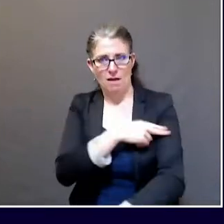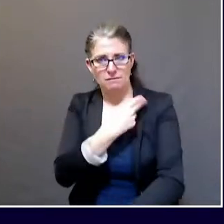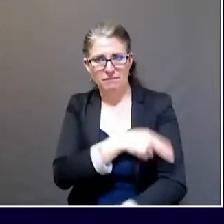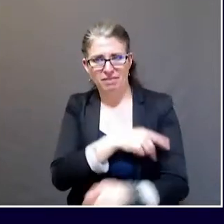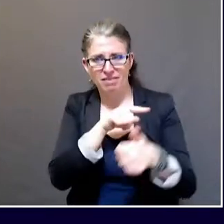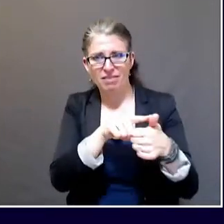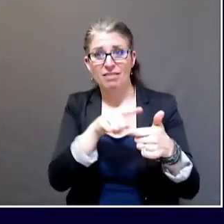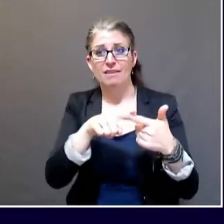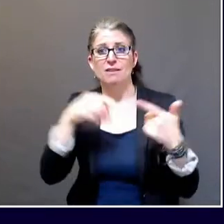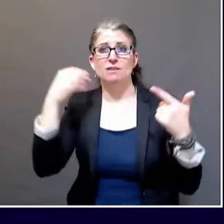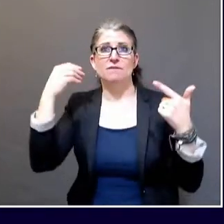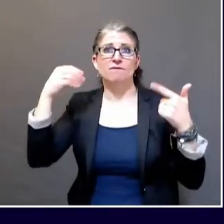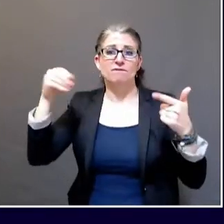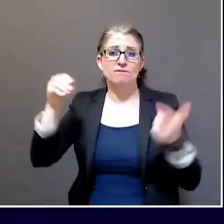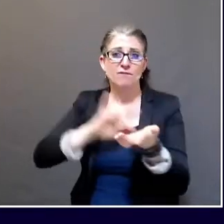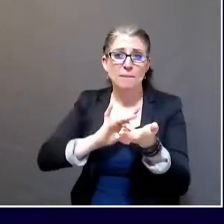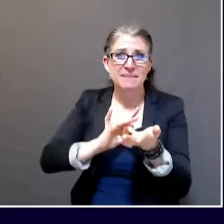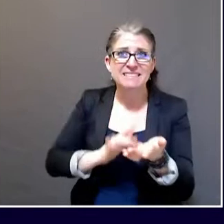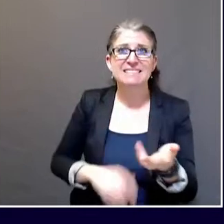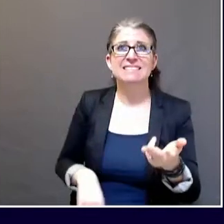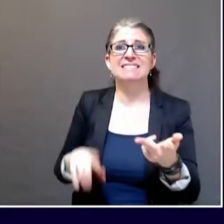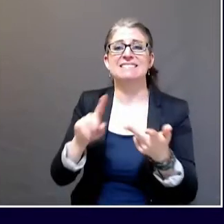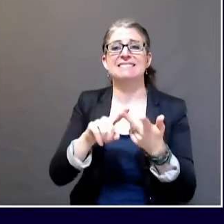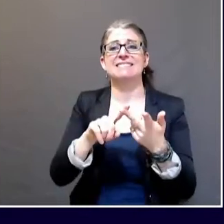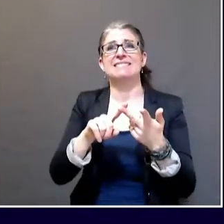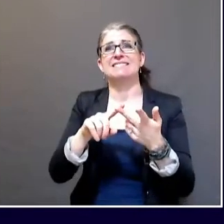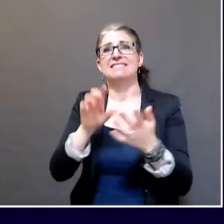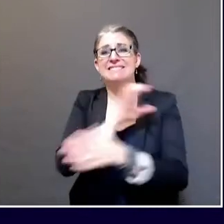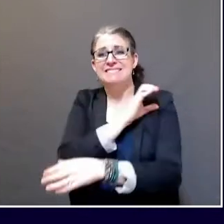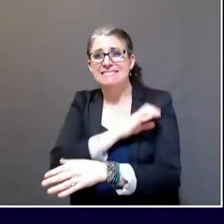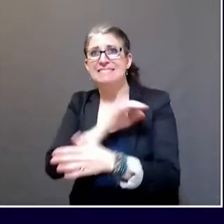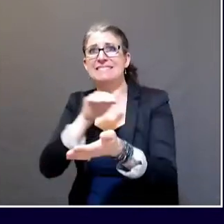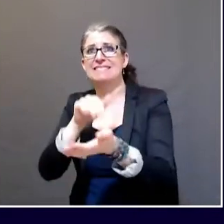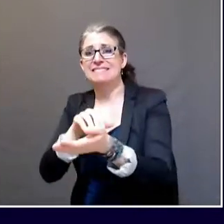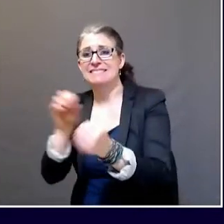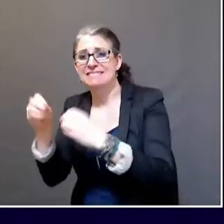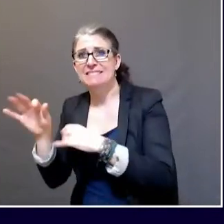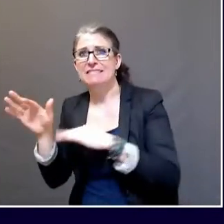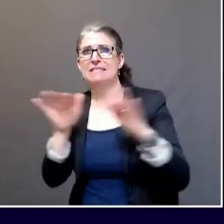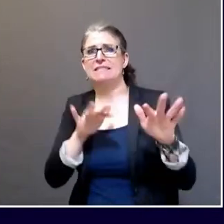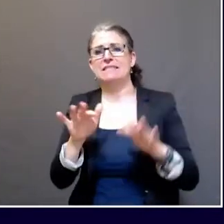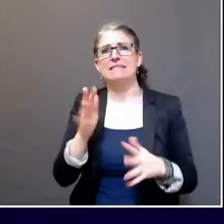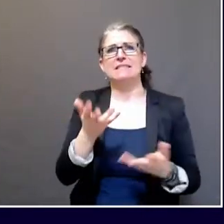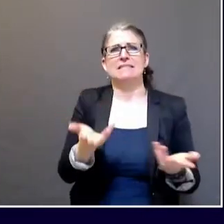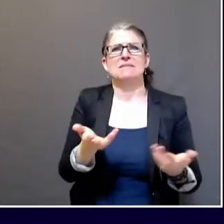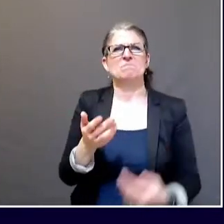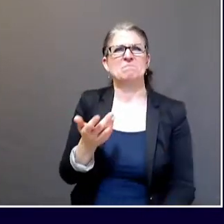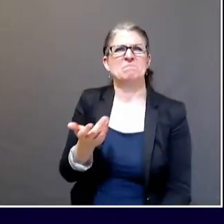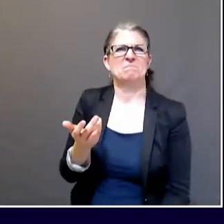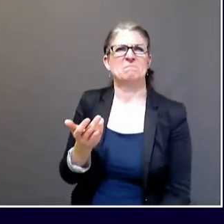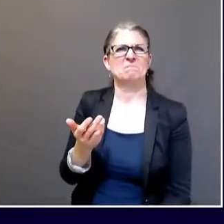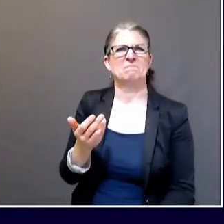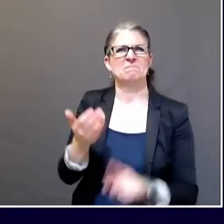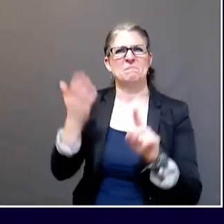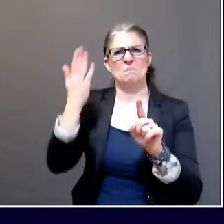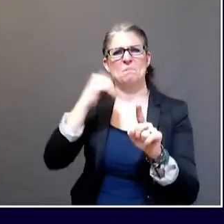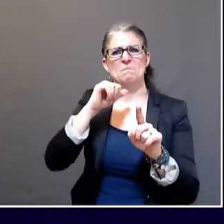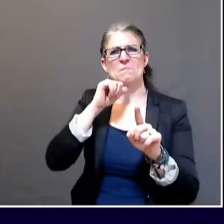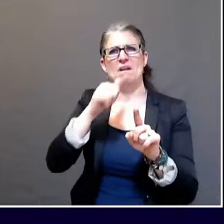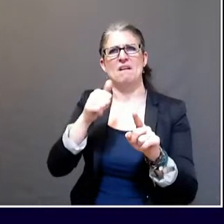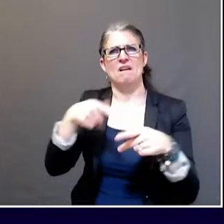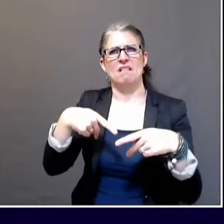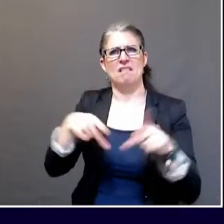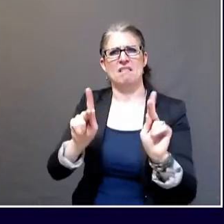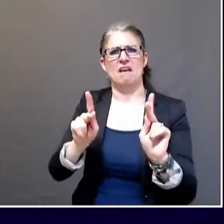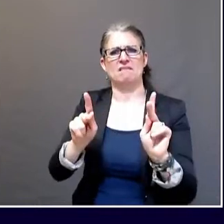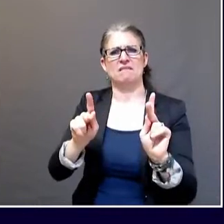what your reaction would be to that. What's your response? Well, I understand the concern. It's one reason why